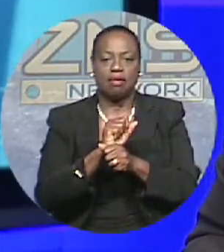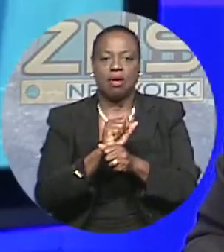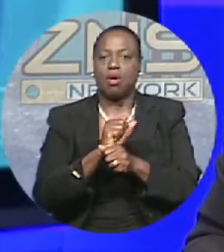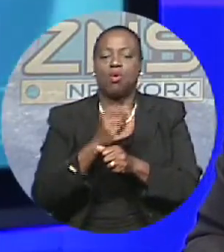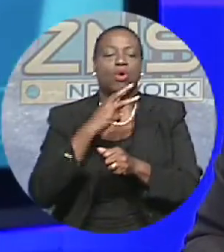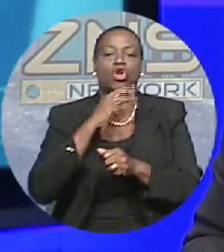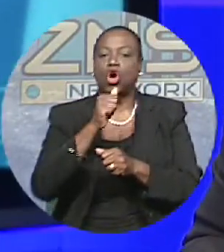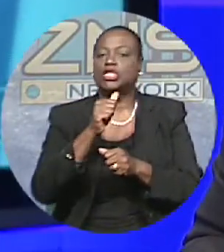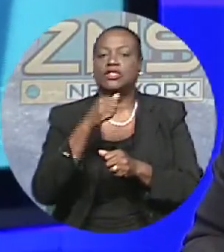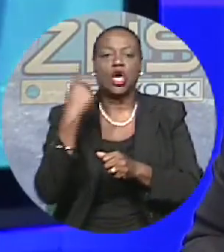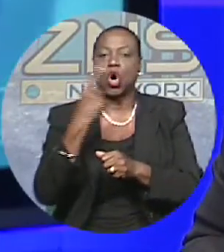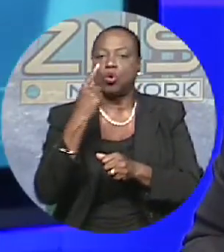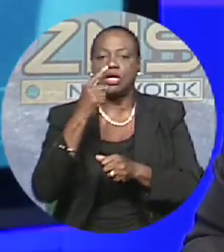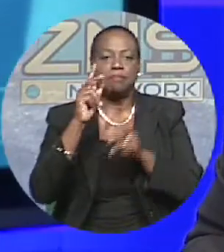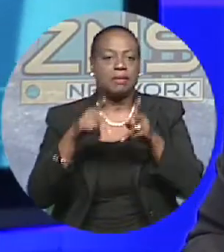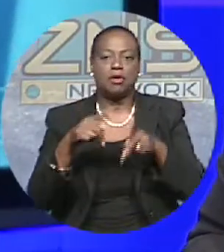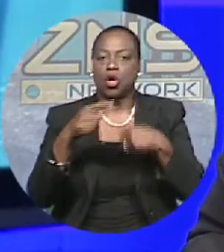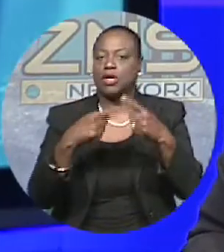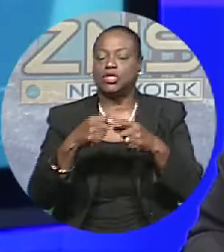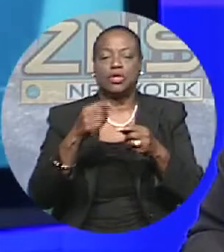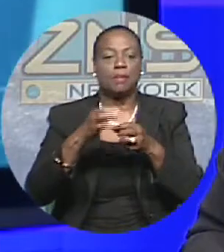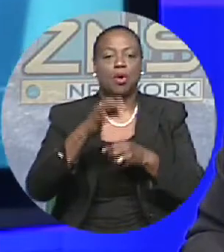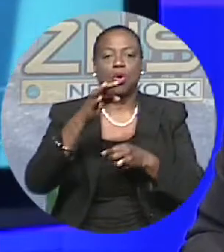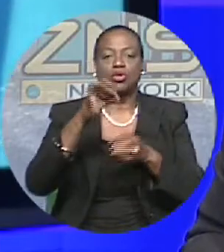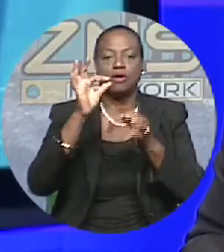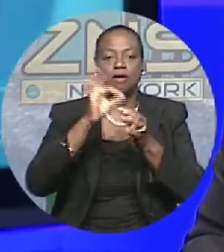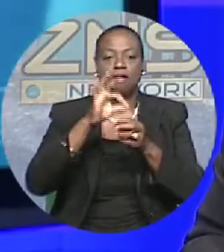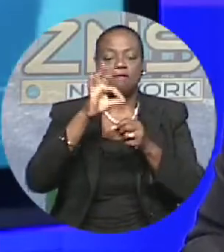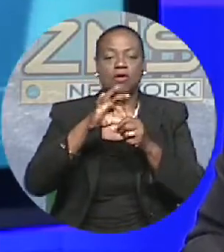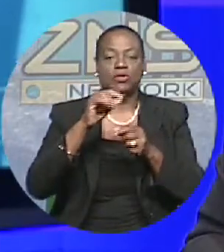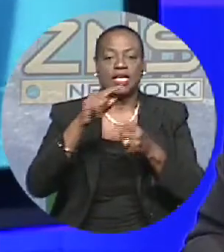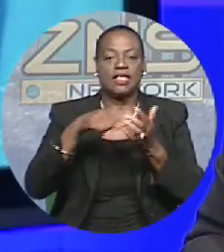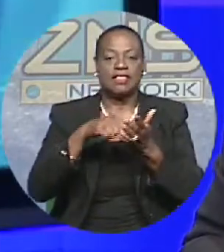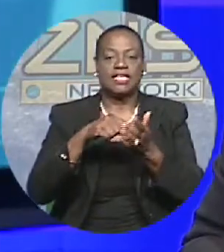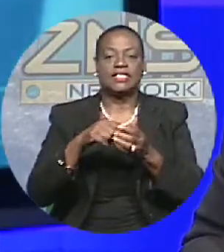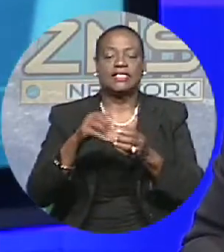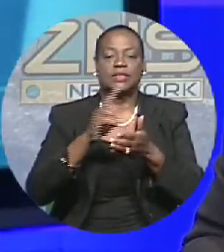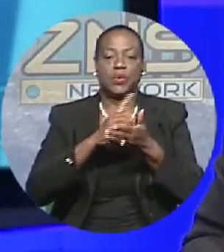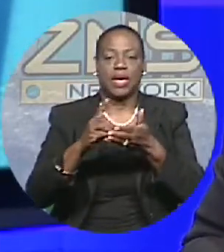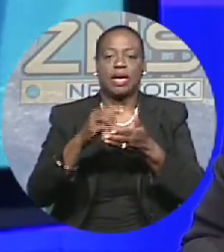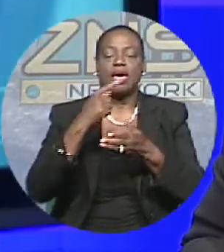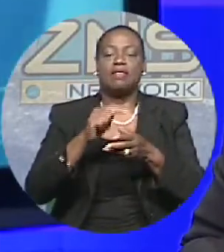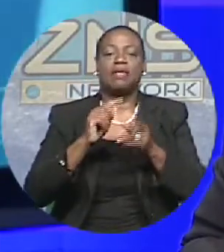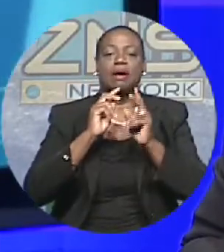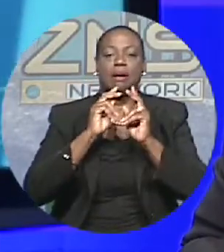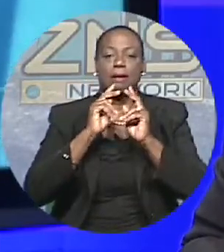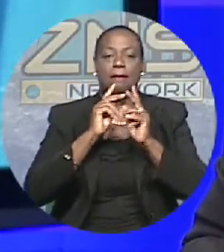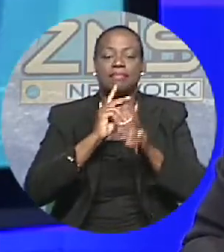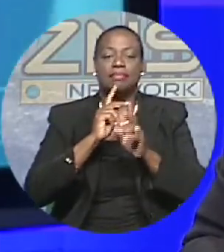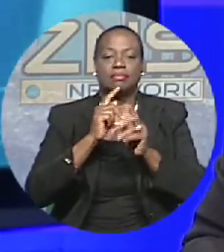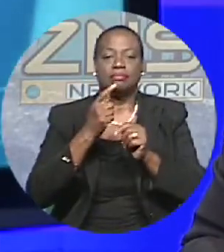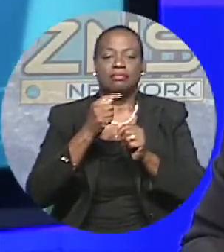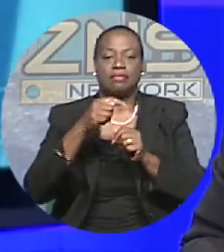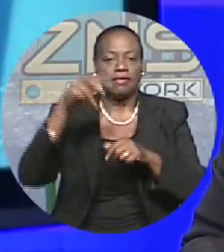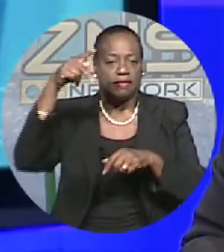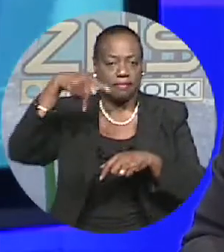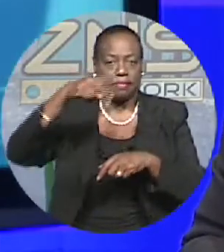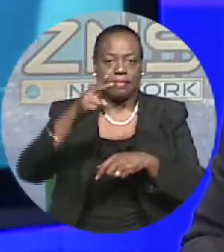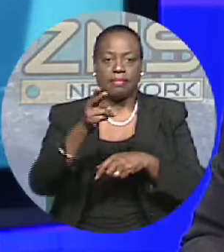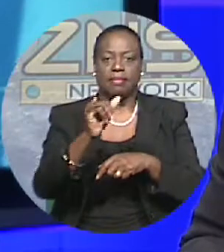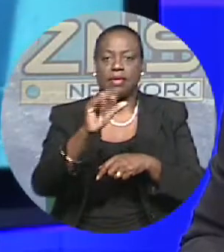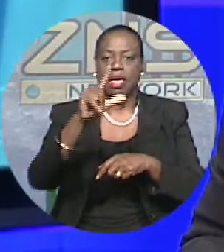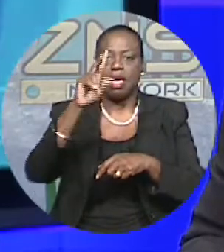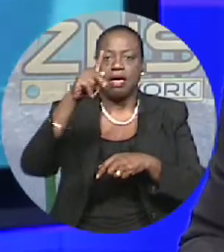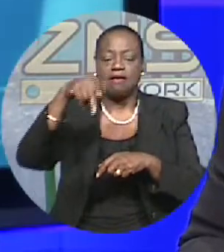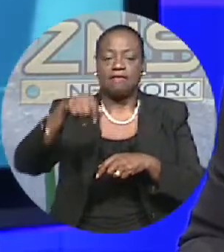week. Taxi drivers did the same. Yesterday, Philip Watkins secured enough votes to take the top spot of the taxi cab